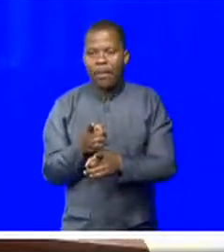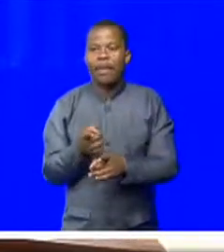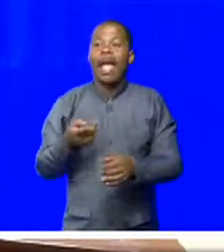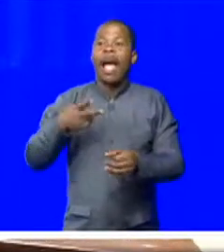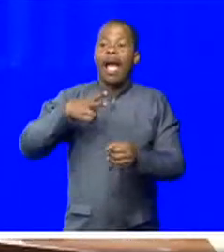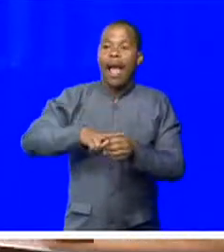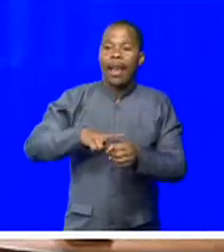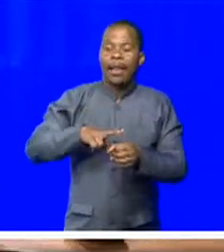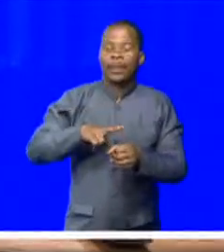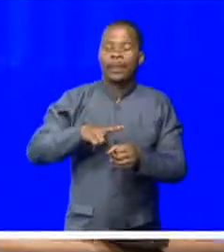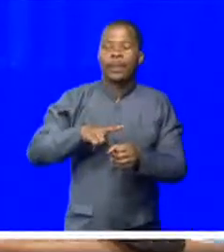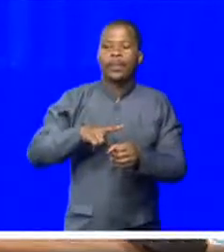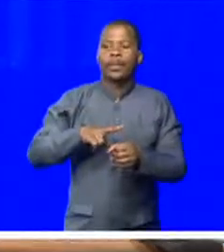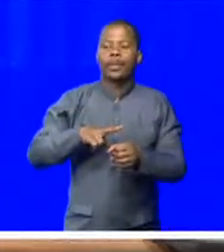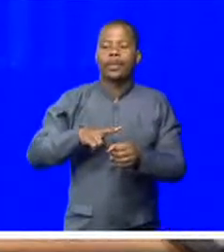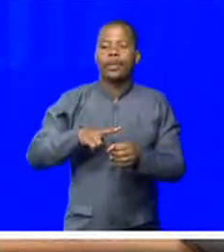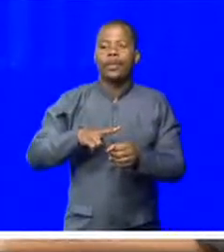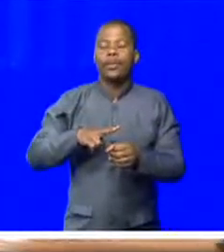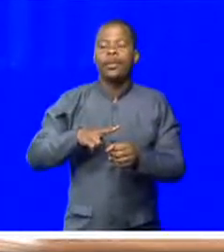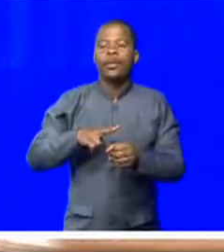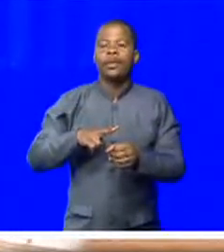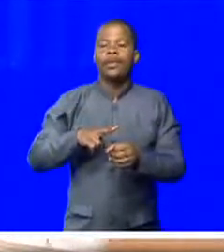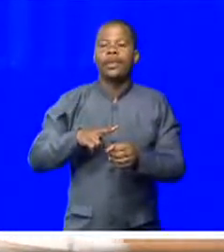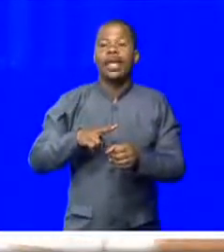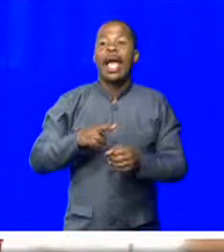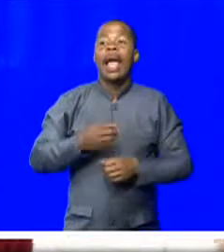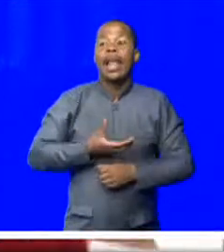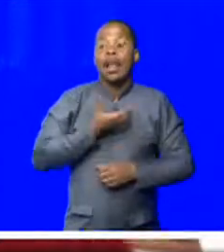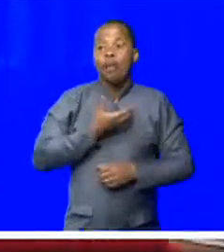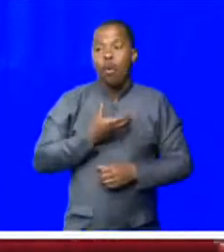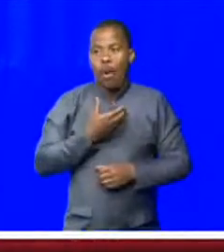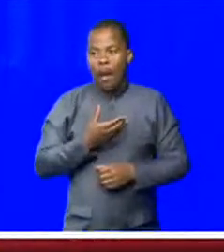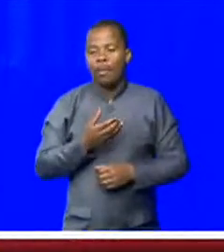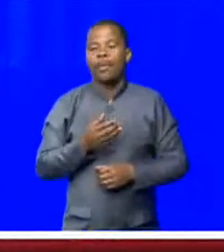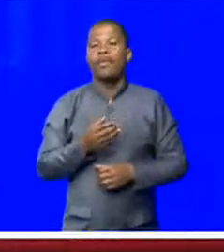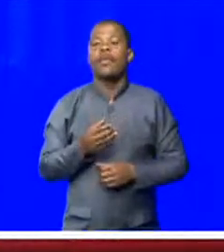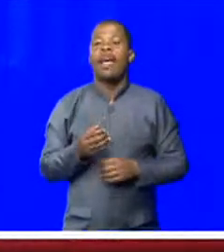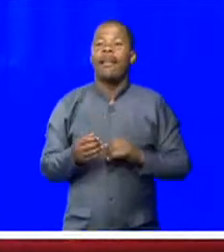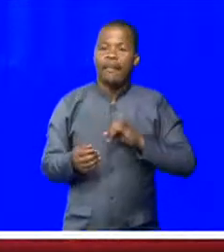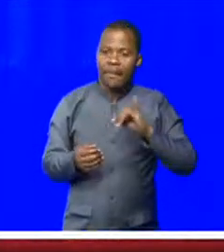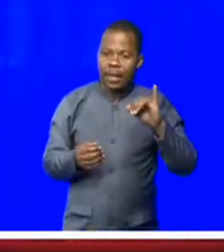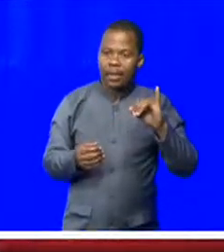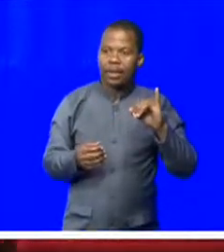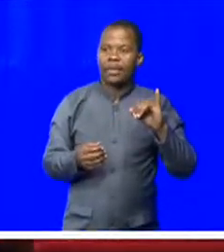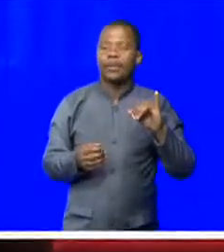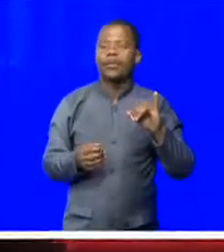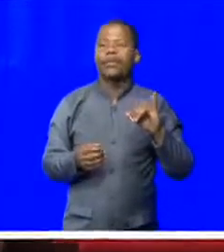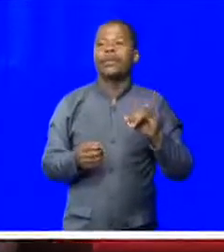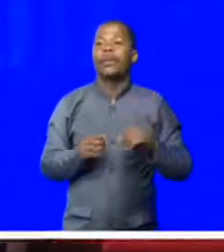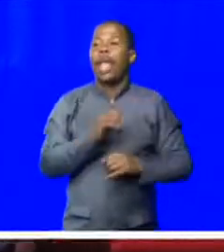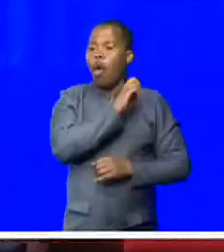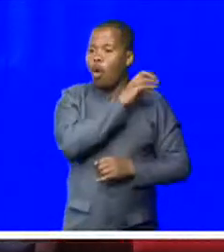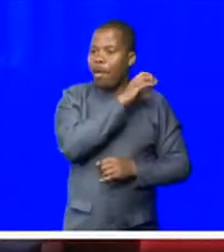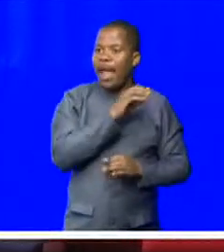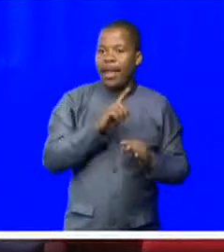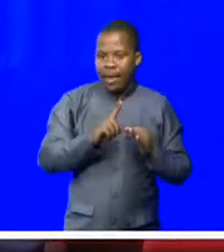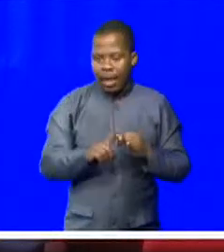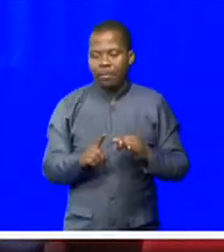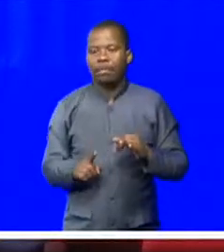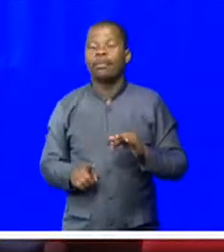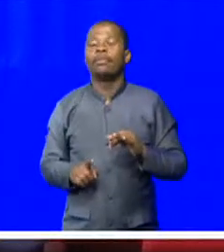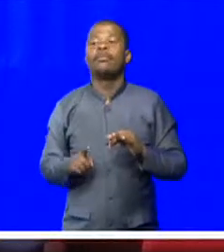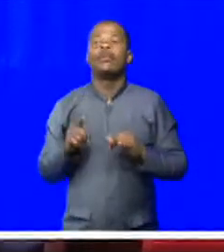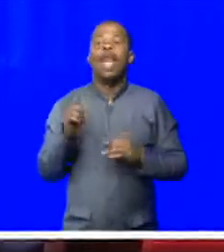the 2022-2023 financial year. Before adopting the Ministry of Public Services performance report,